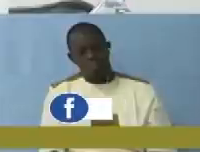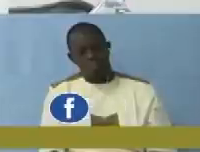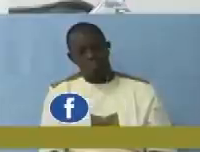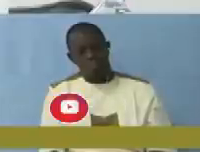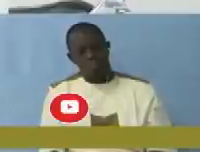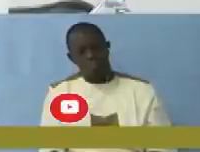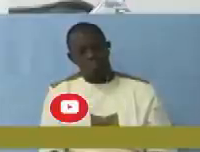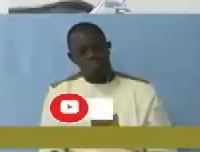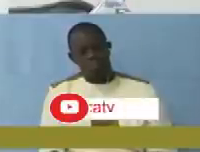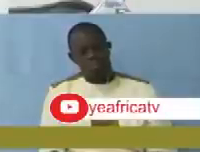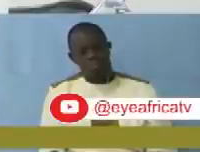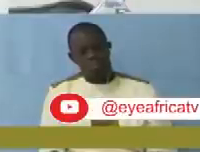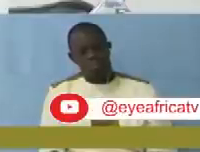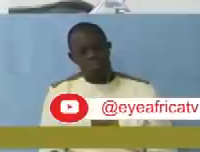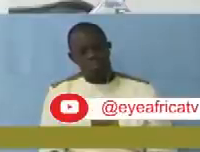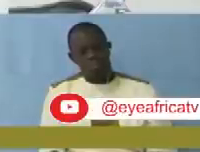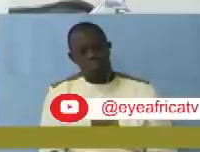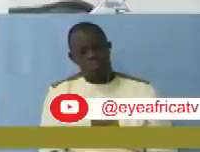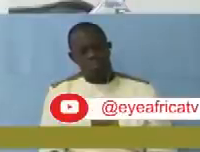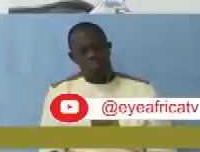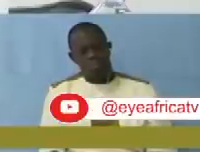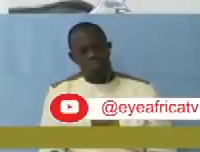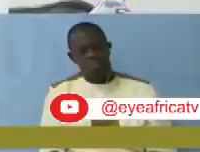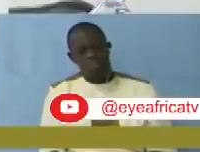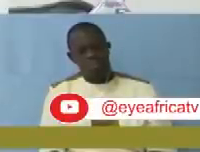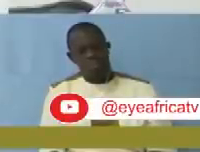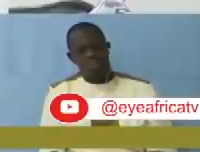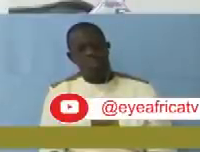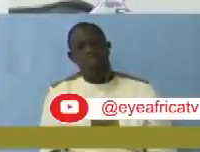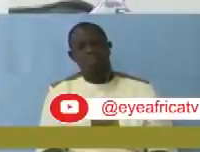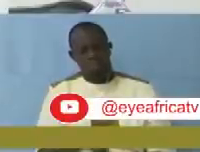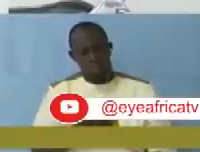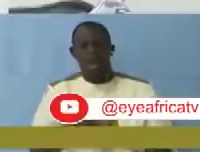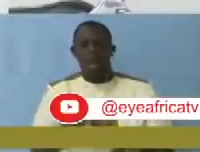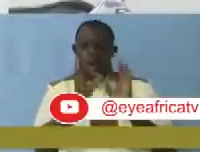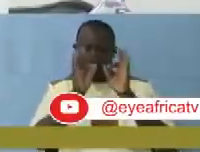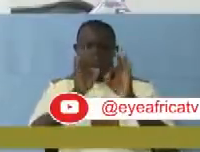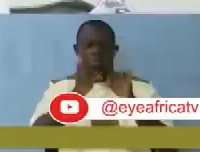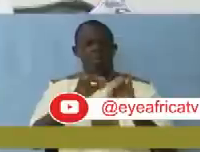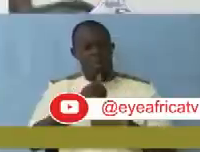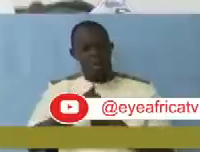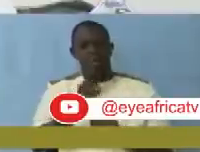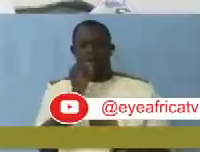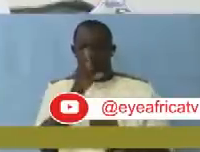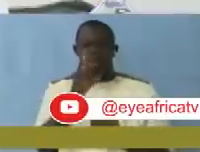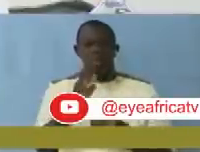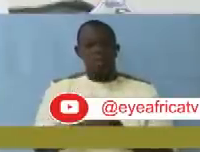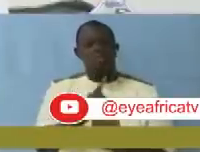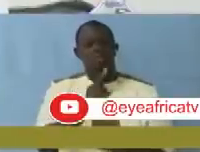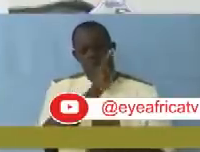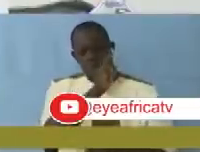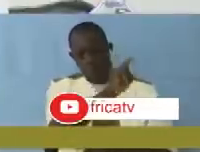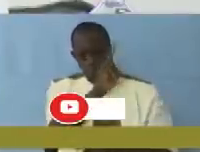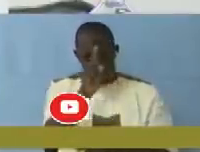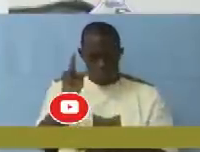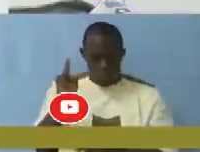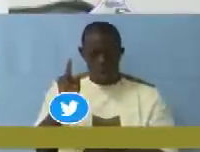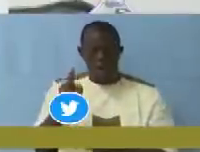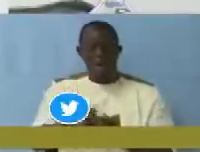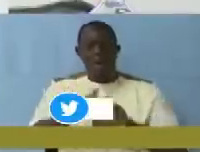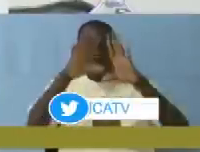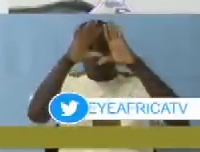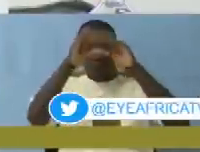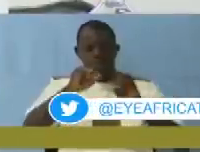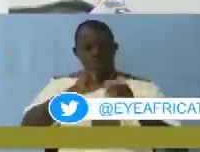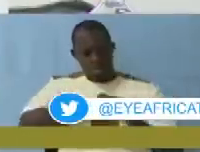kanu Ko tandala mkai ko. That's what I'm explaining. Bunda na doku nyalam. Every section has